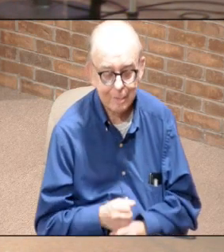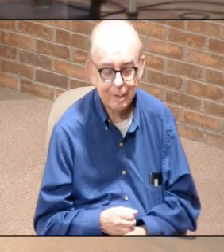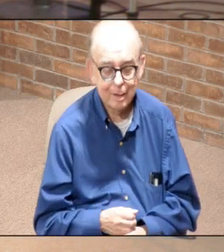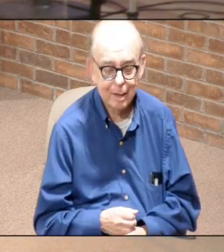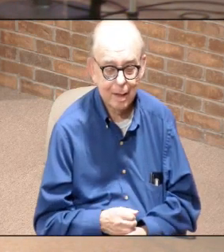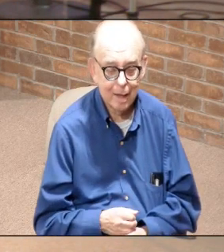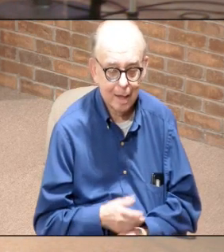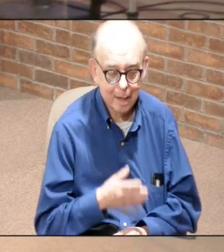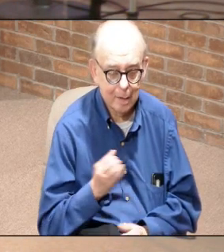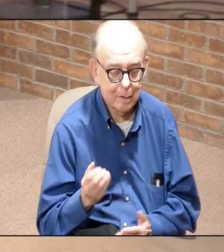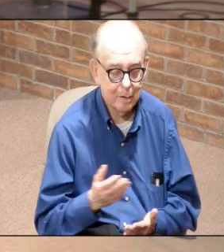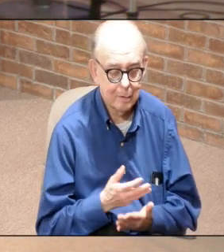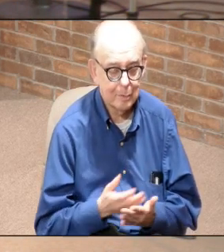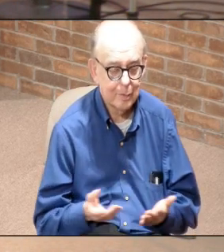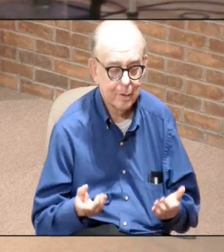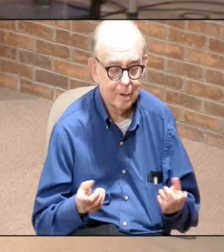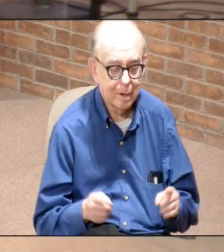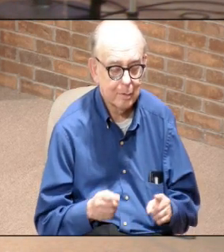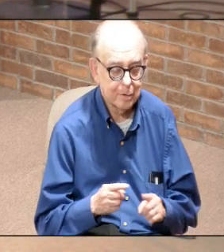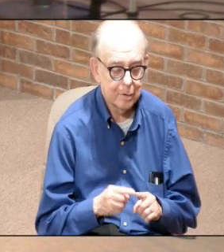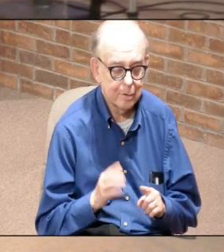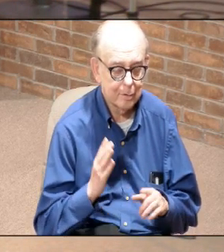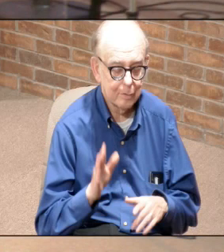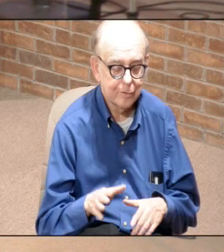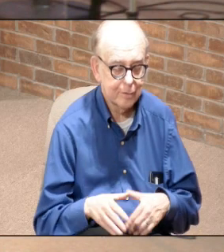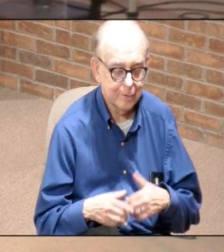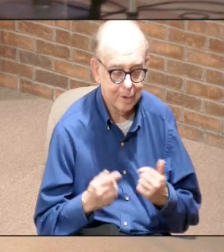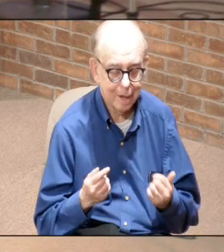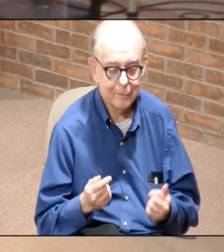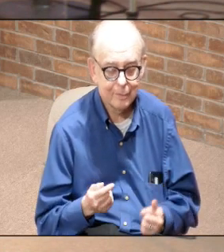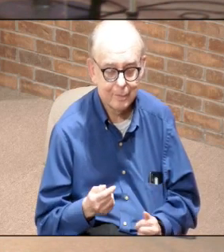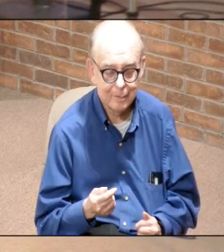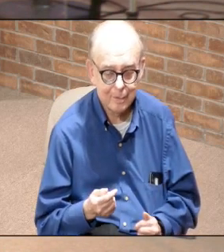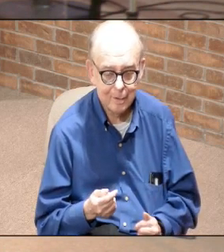The best thing that ever happened to her in her life.